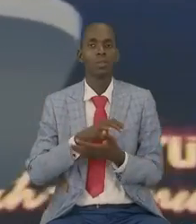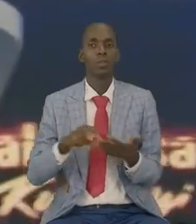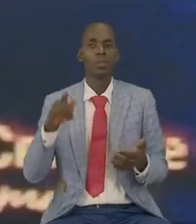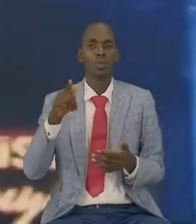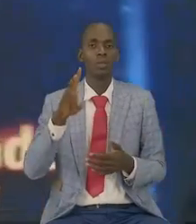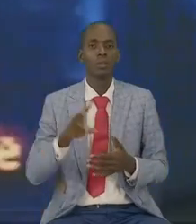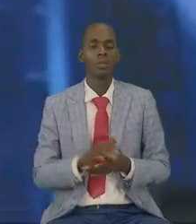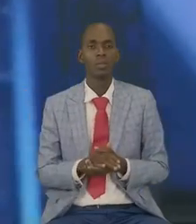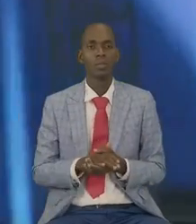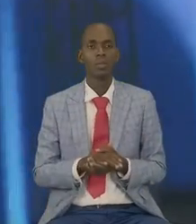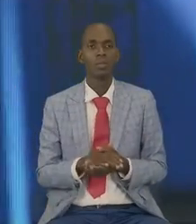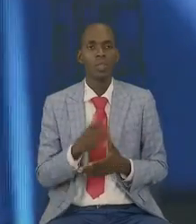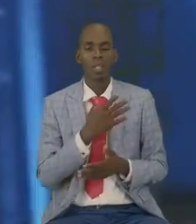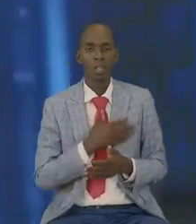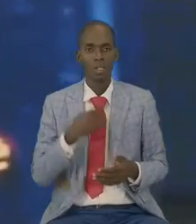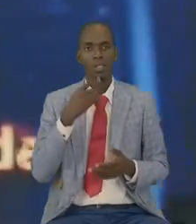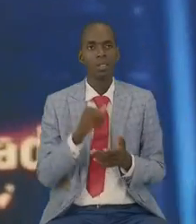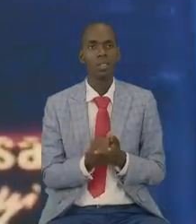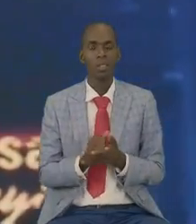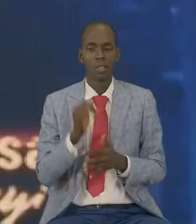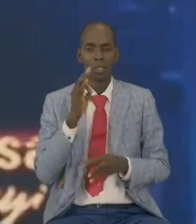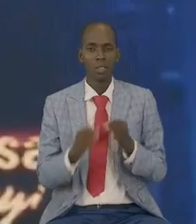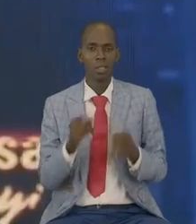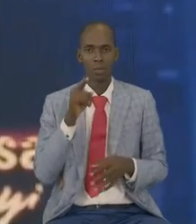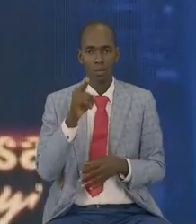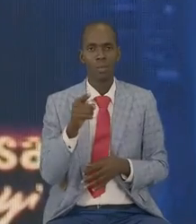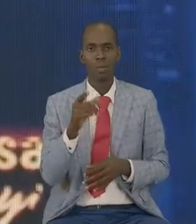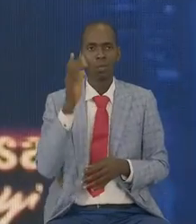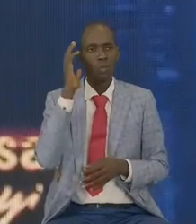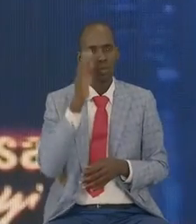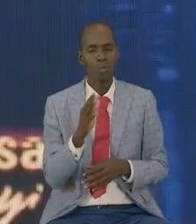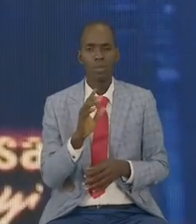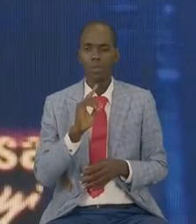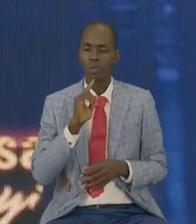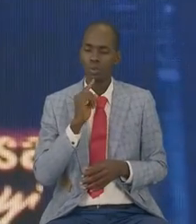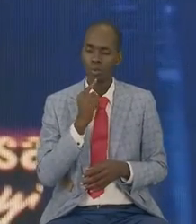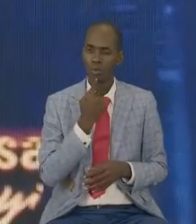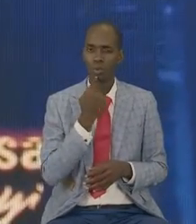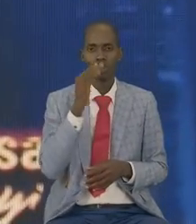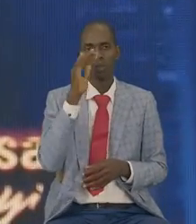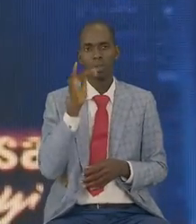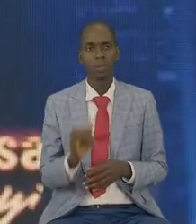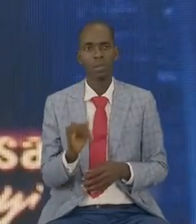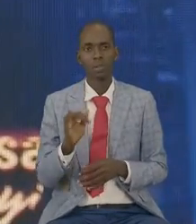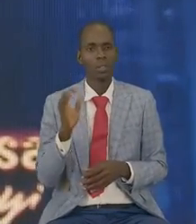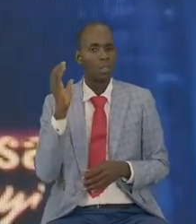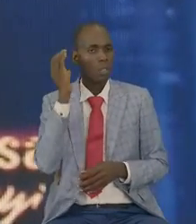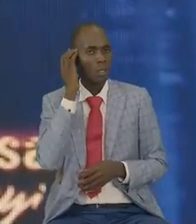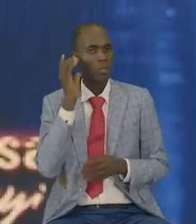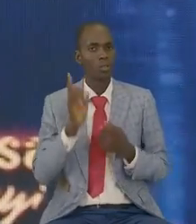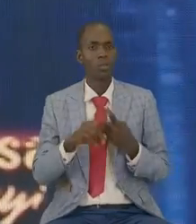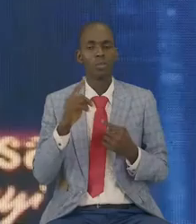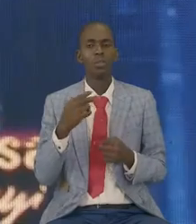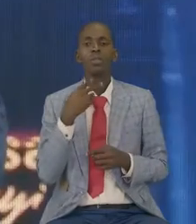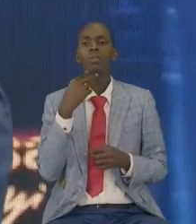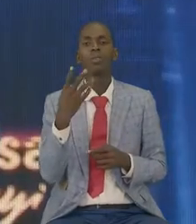26, and said, if thou wilt diligently hearken to the